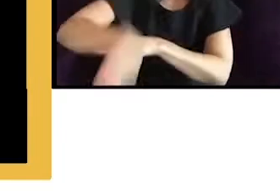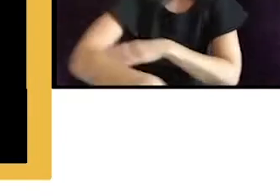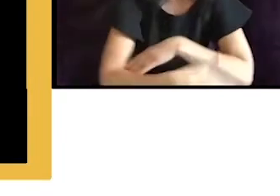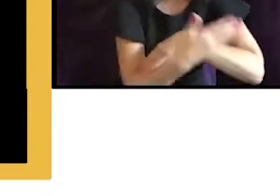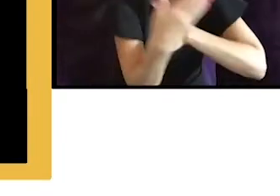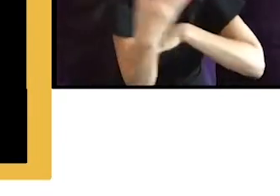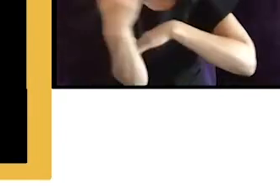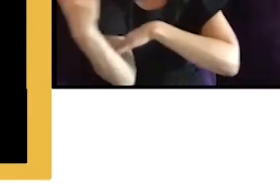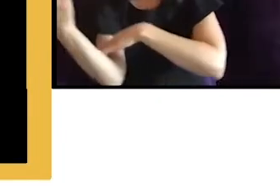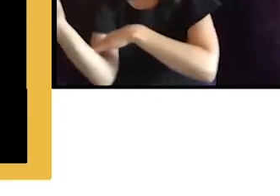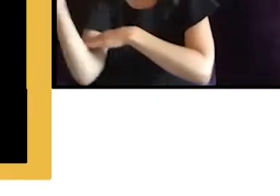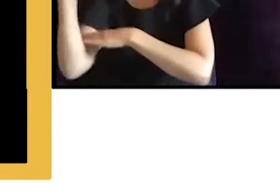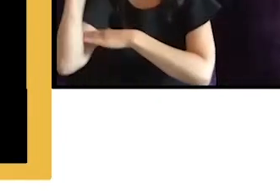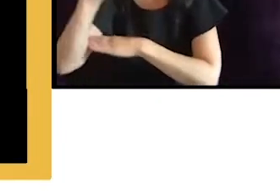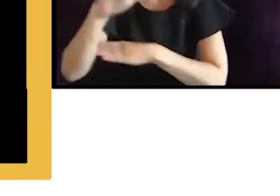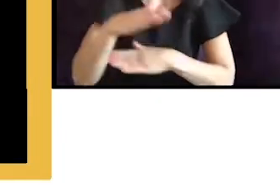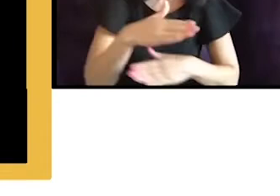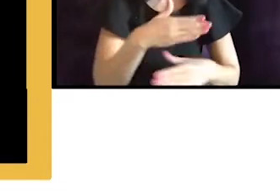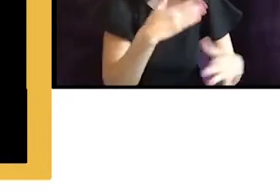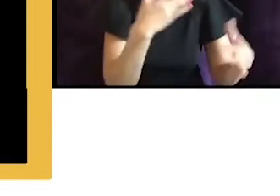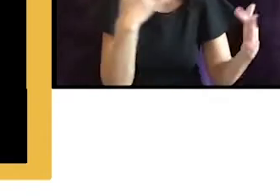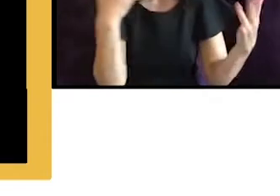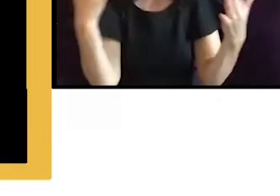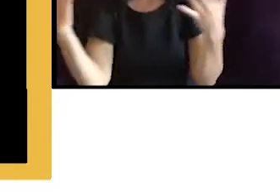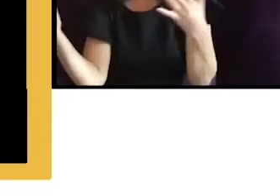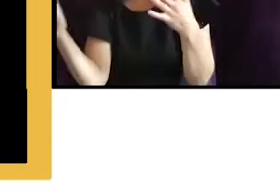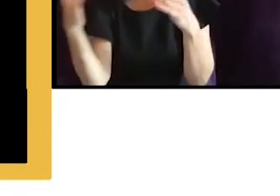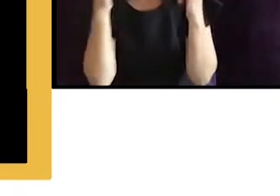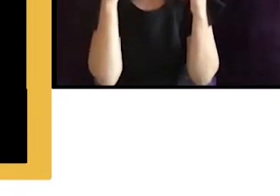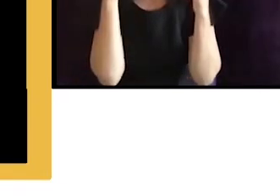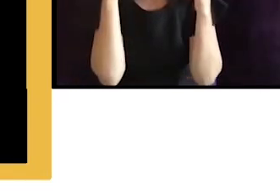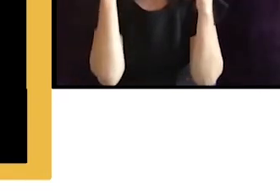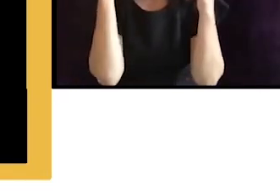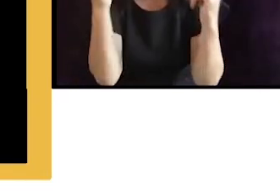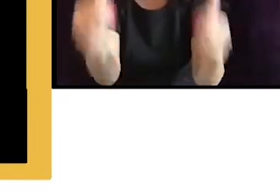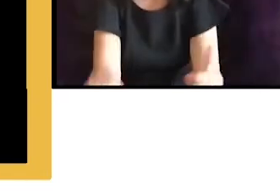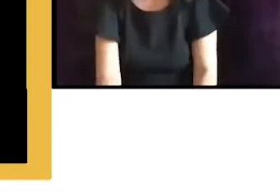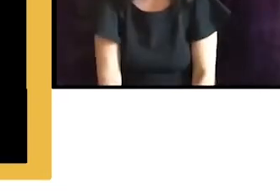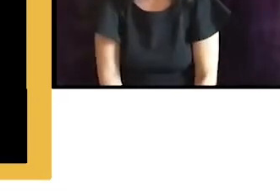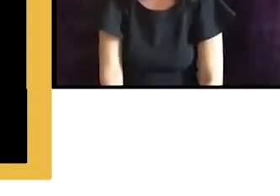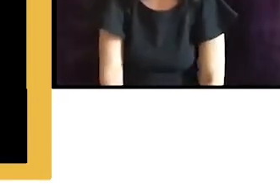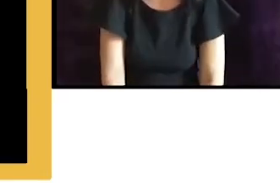Night and day, day and night, night and